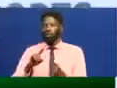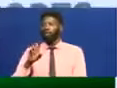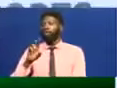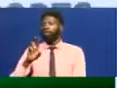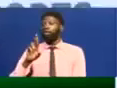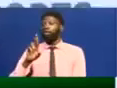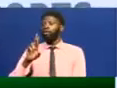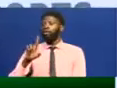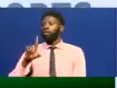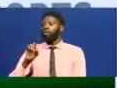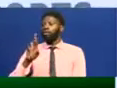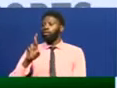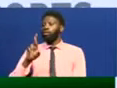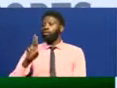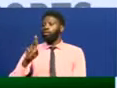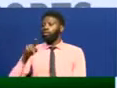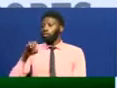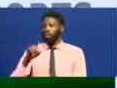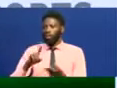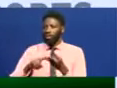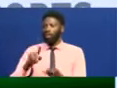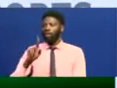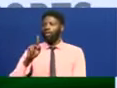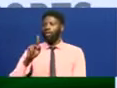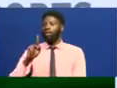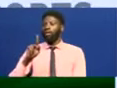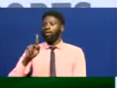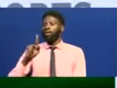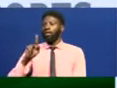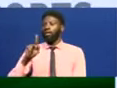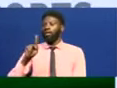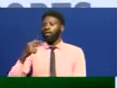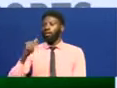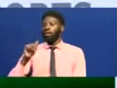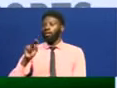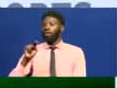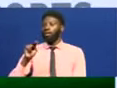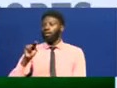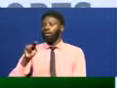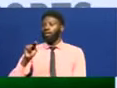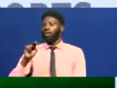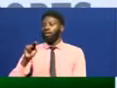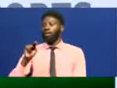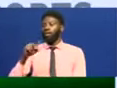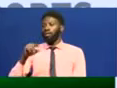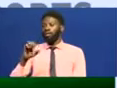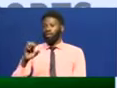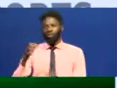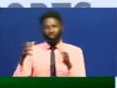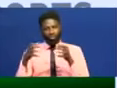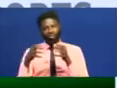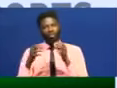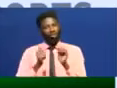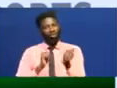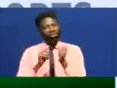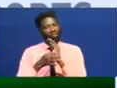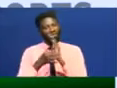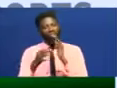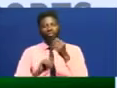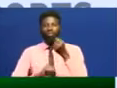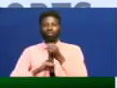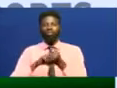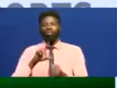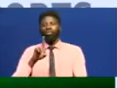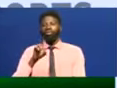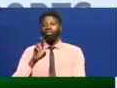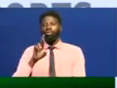Humphrey Kayange. It is a board really of who is who have made a mark in the world of sports supporting Doreen at the